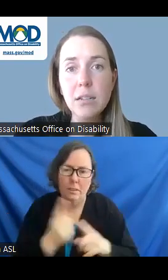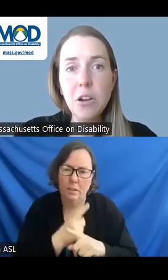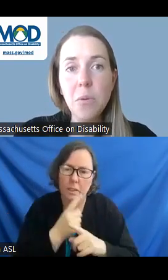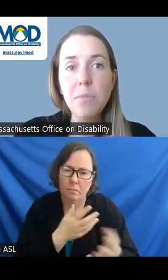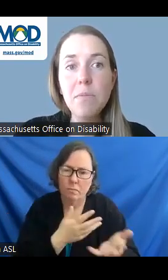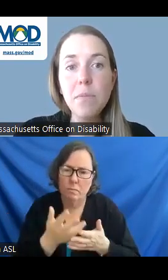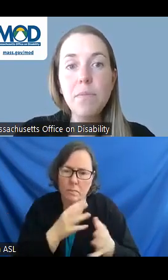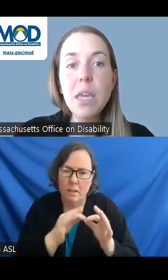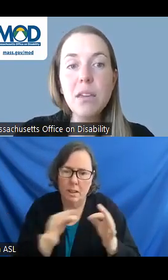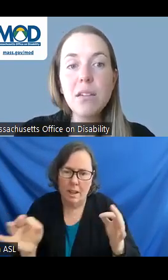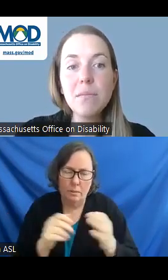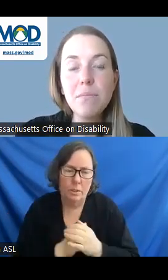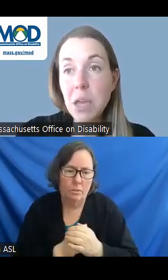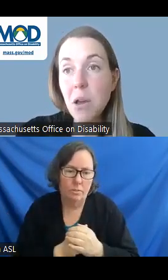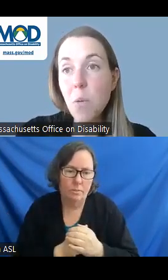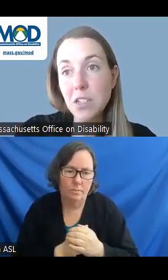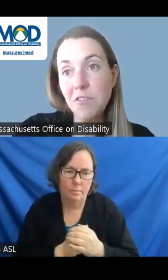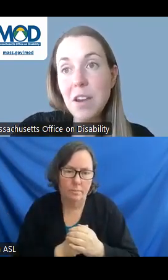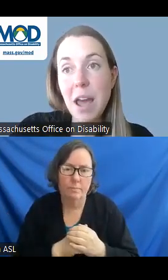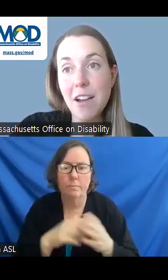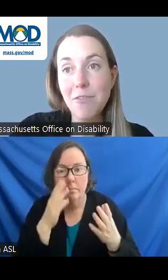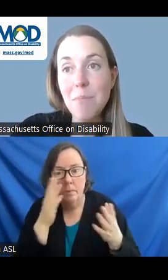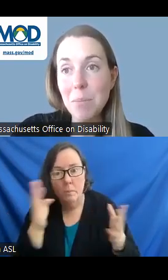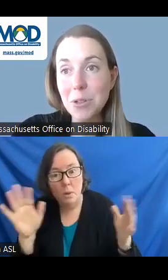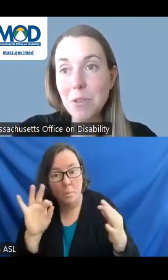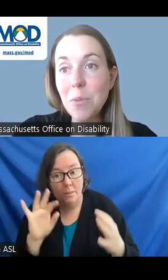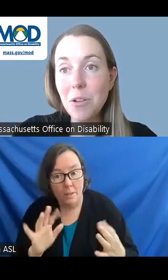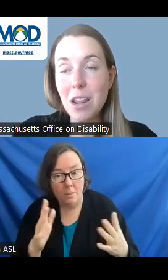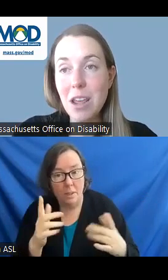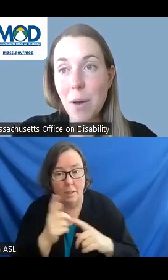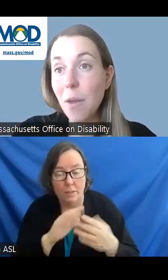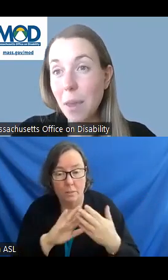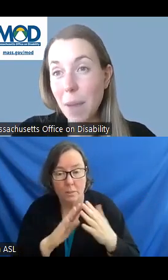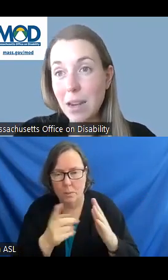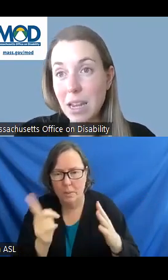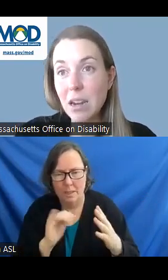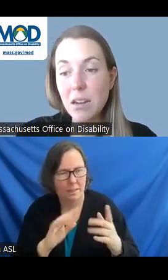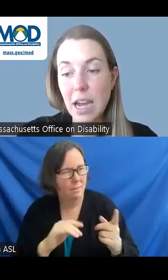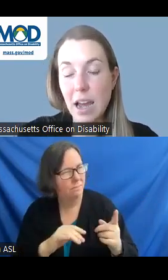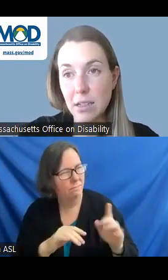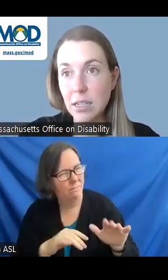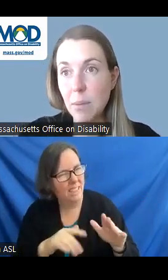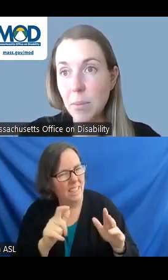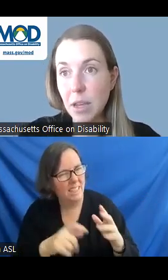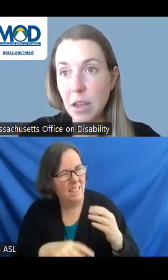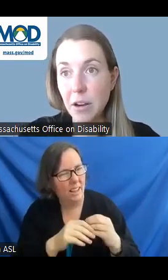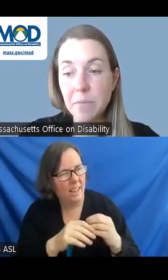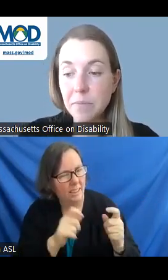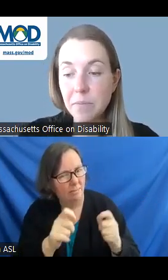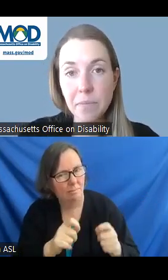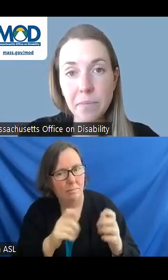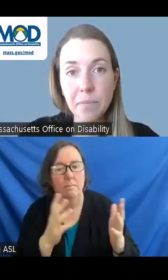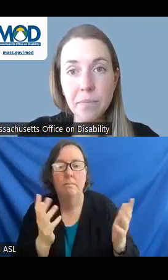and be open to feedback from members of the community about what they might need to access that public